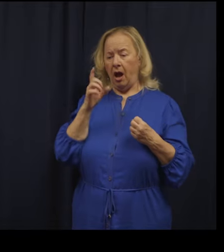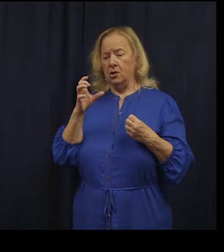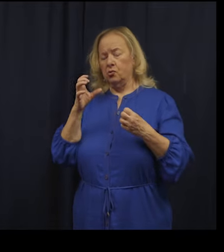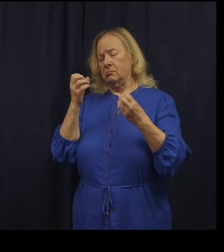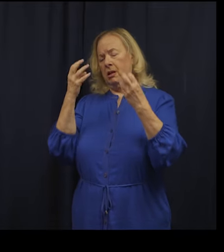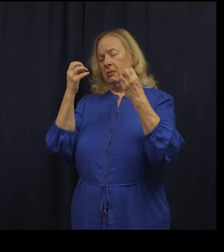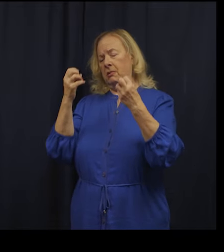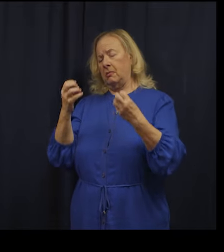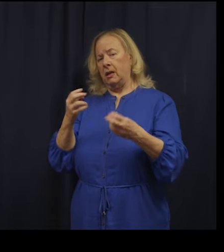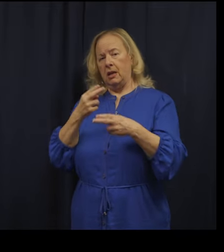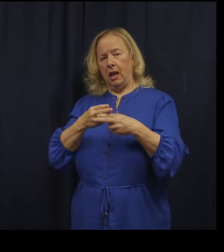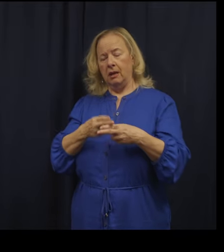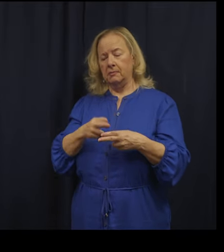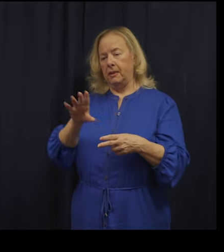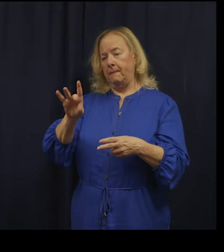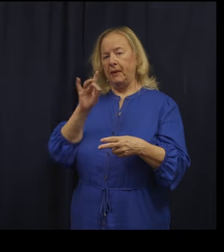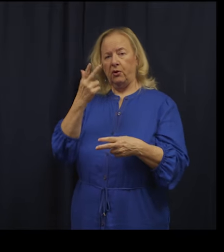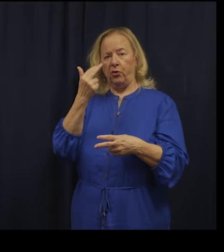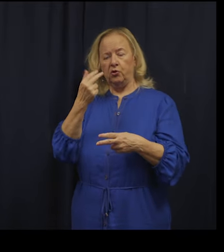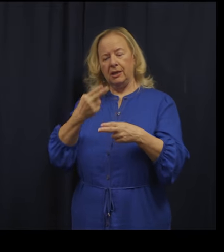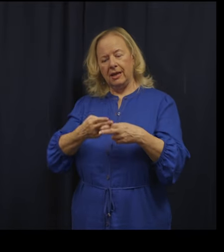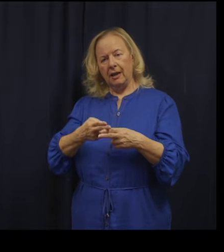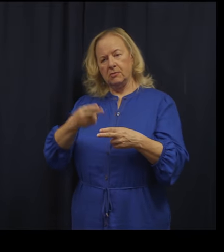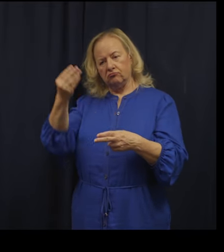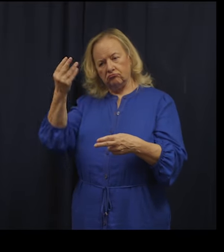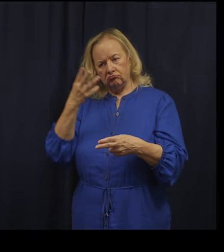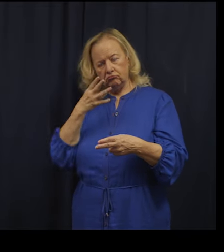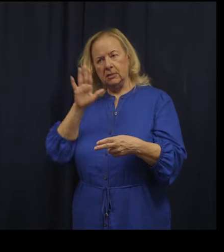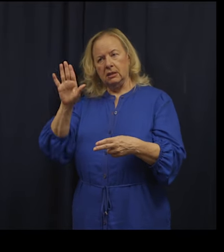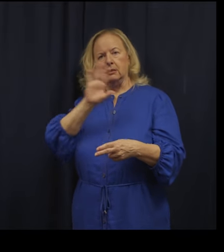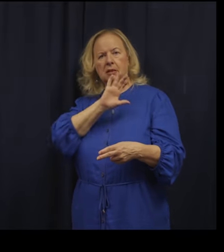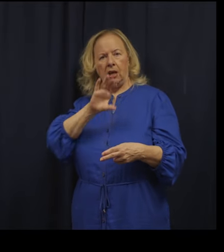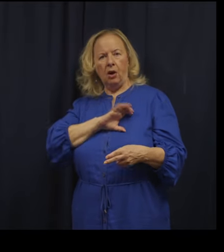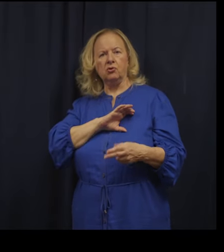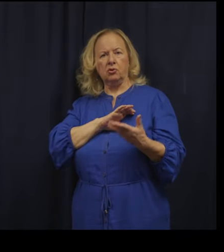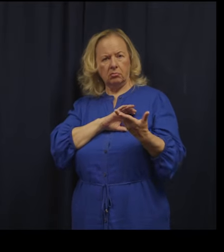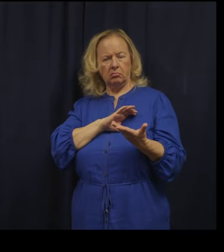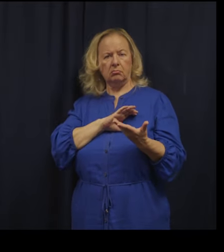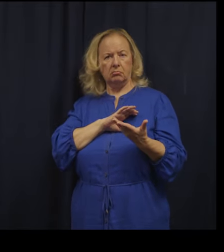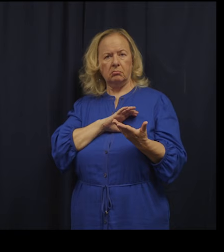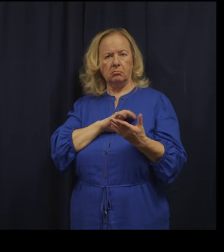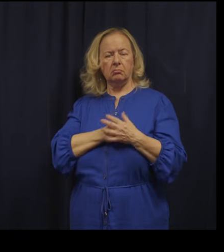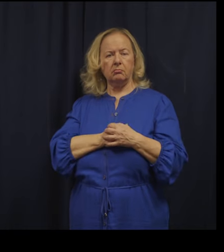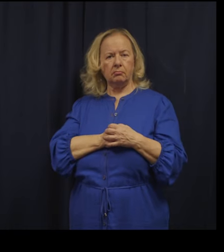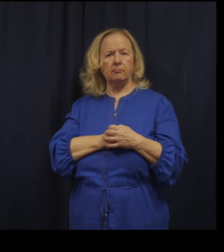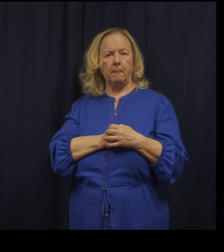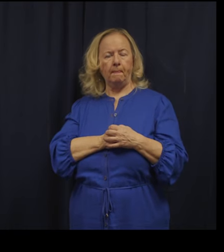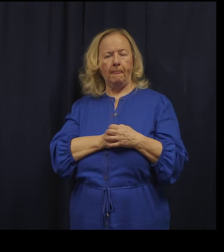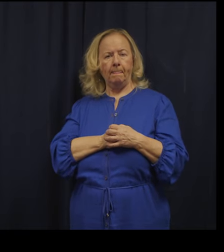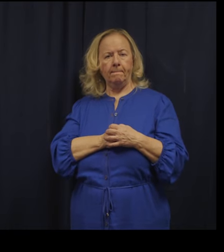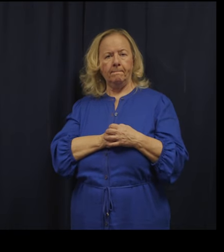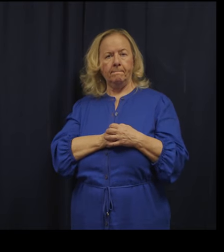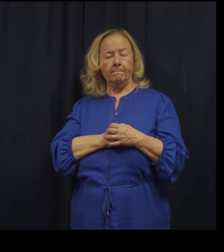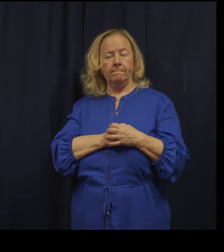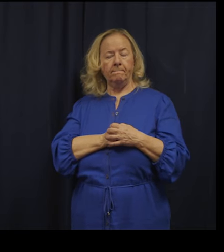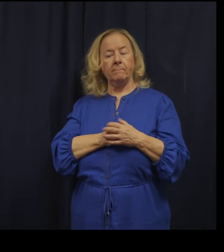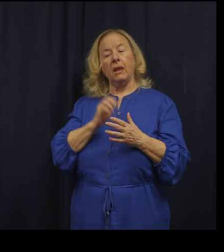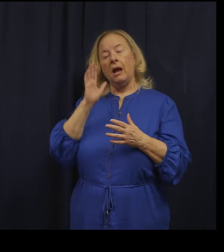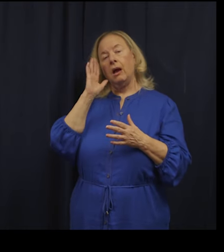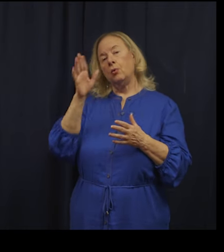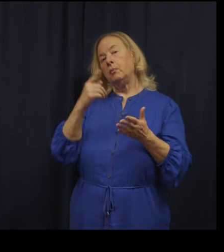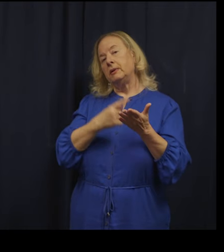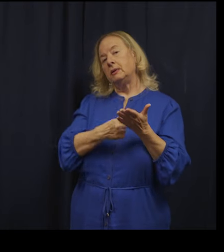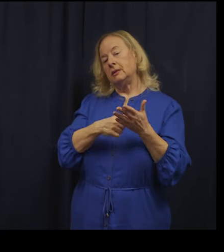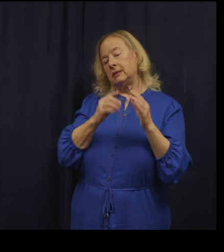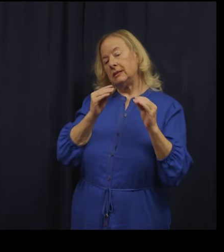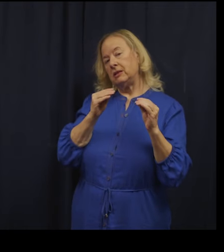of names, but he chose 13 names to let us know about his character. So I'm going to be going